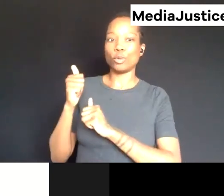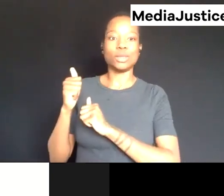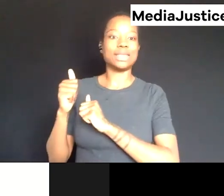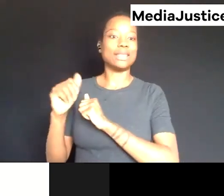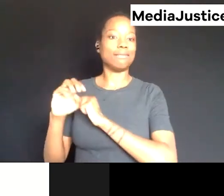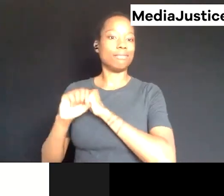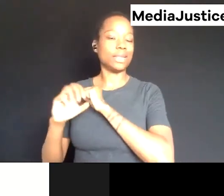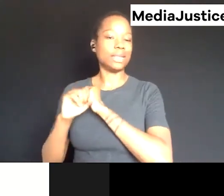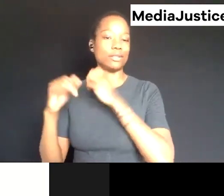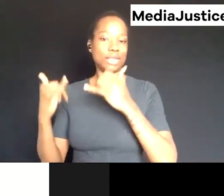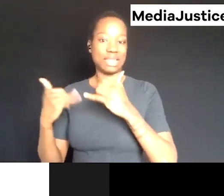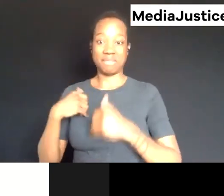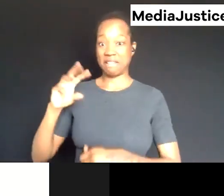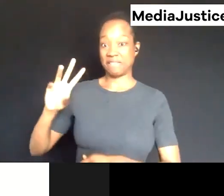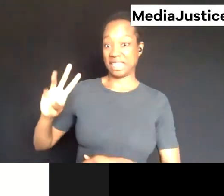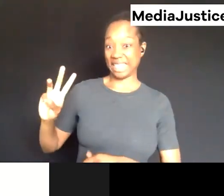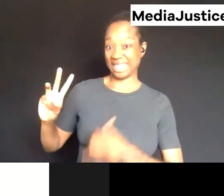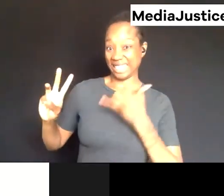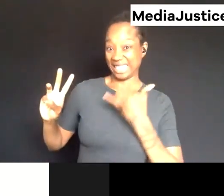there are 6 of them today.